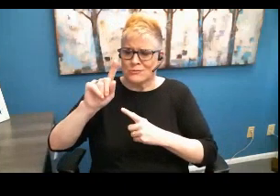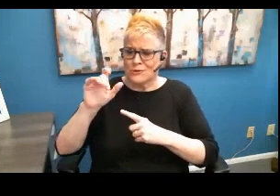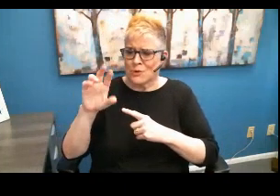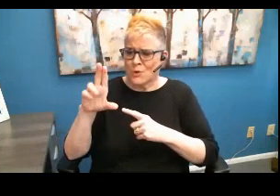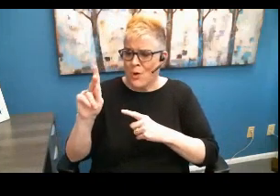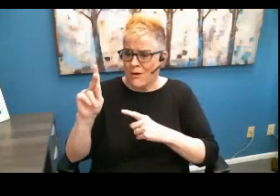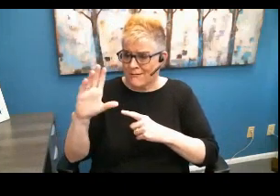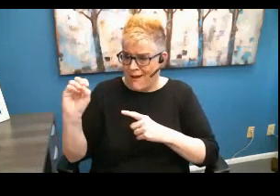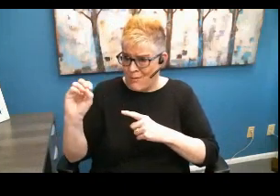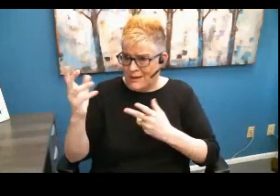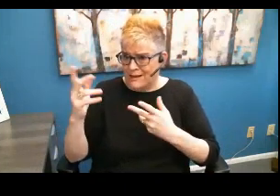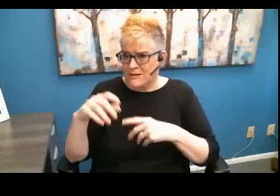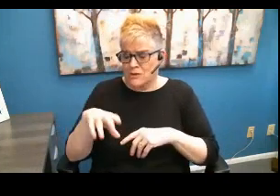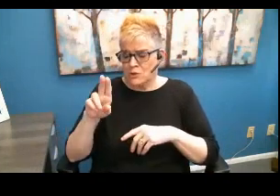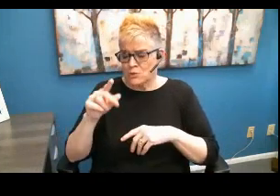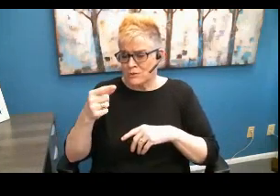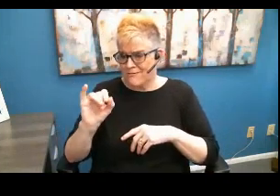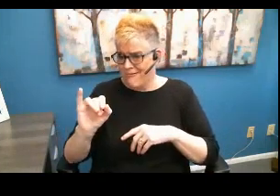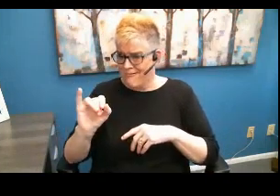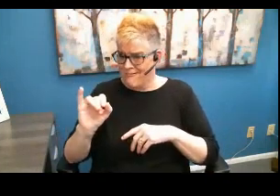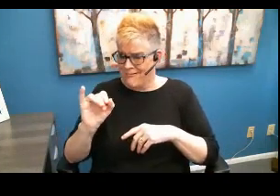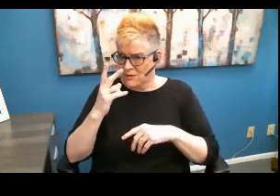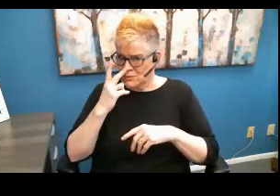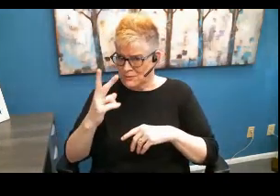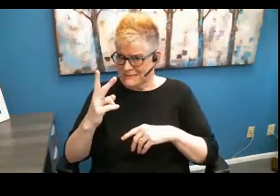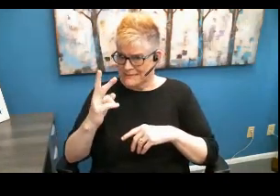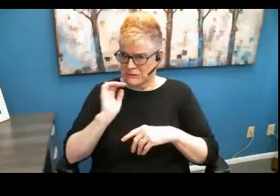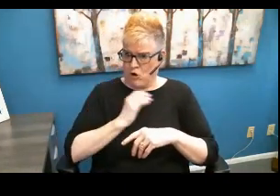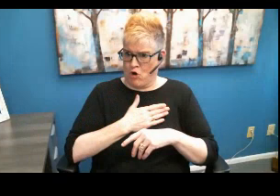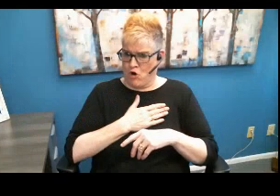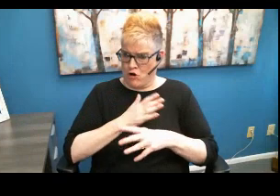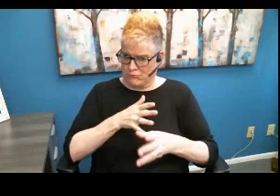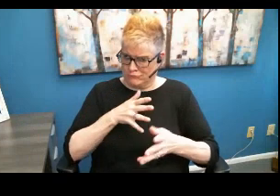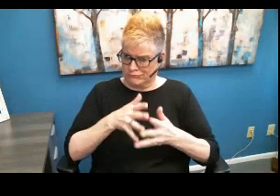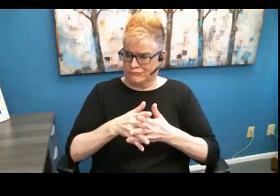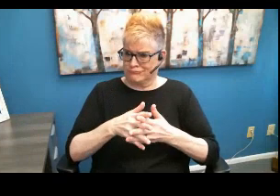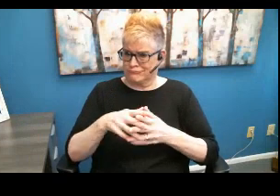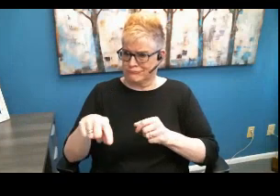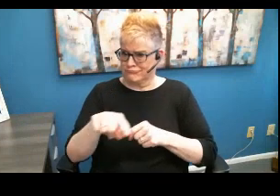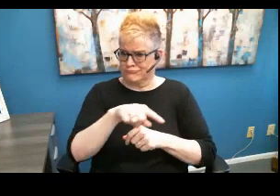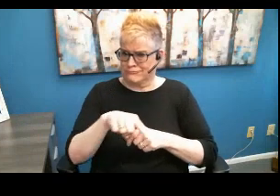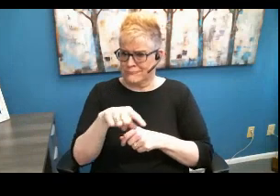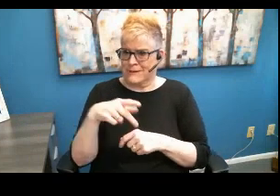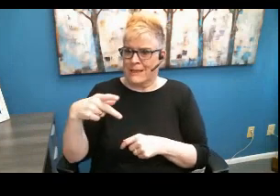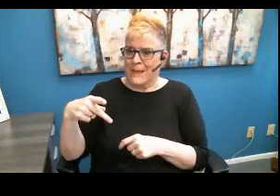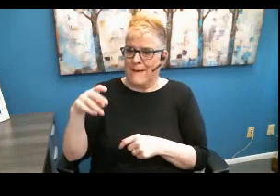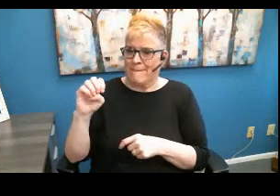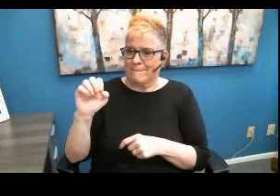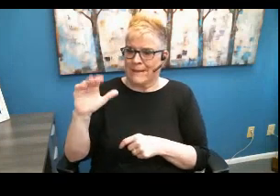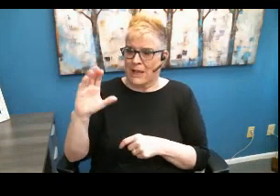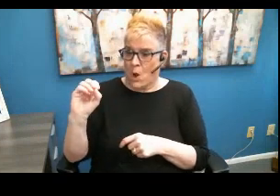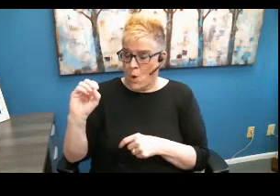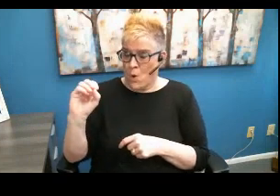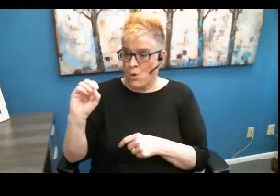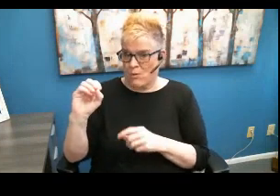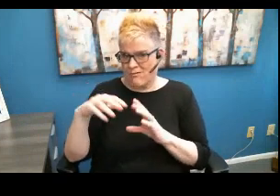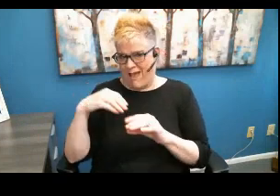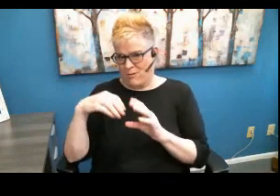County. UGI, you see in our footprint, you have Peoples or PECO, which is over outside